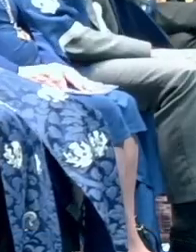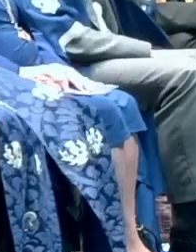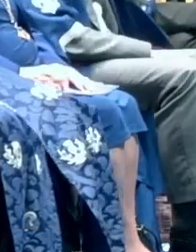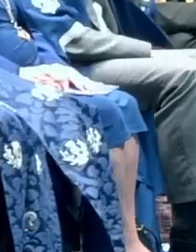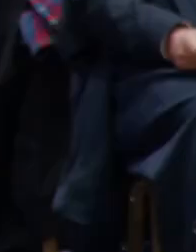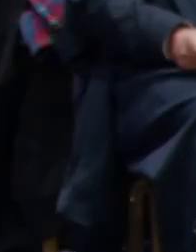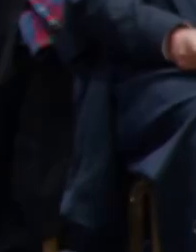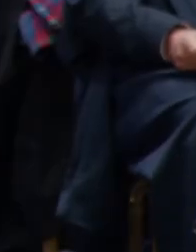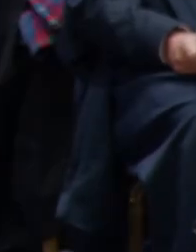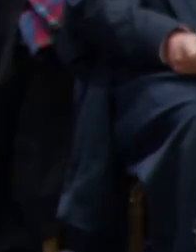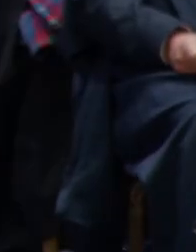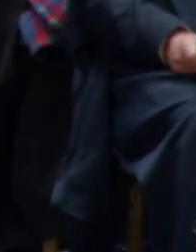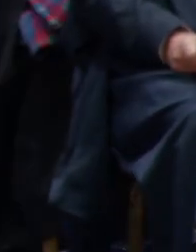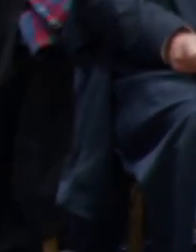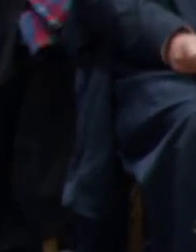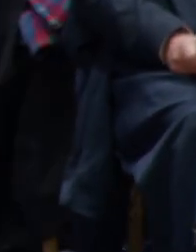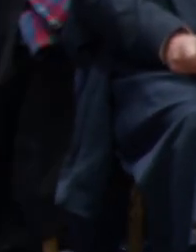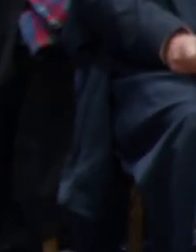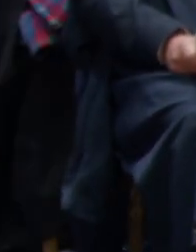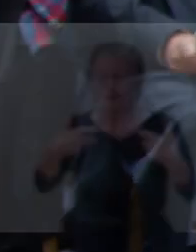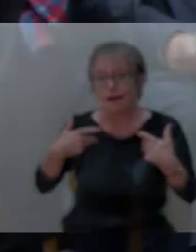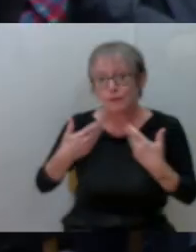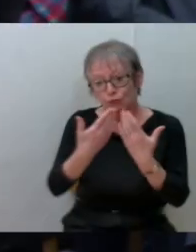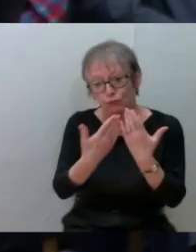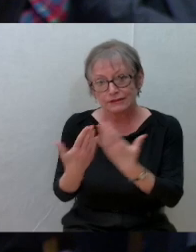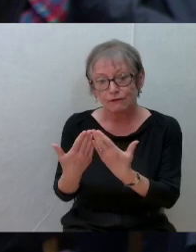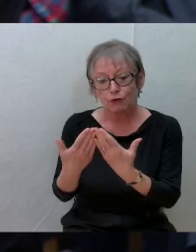Chancellor, I have the honour to present, for the degree